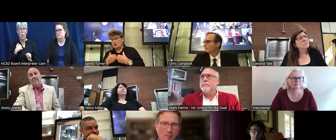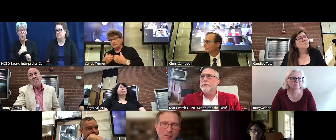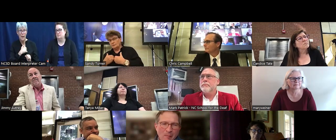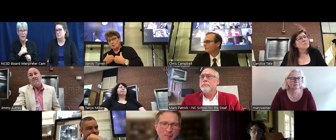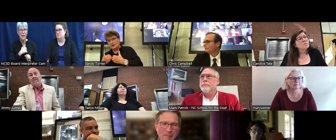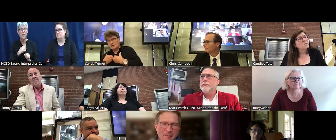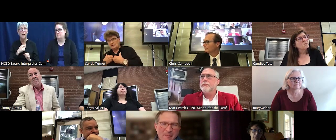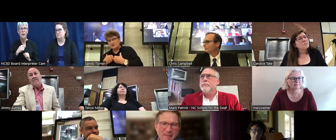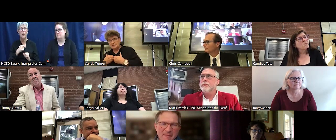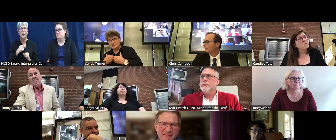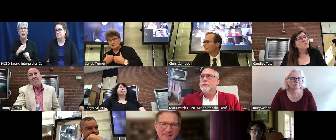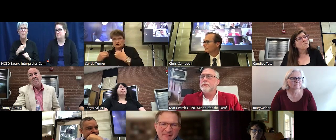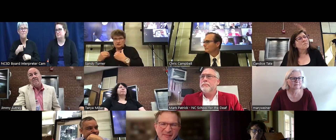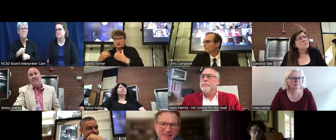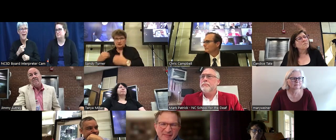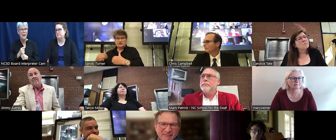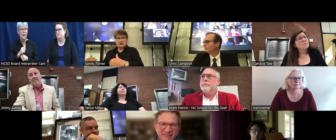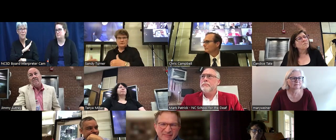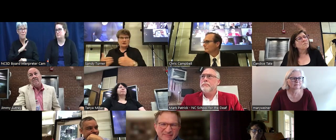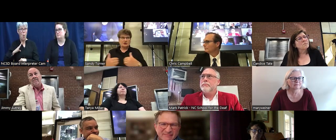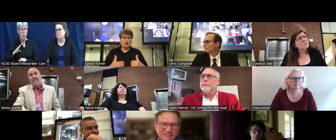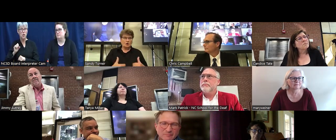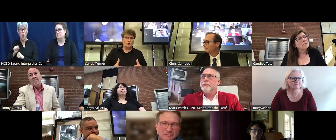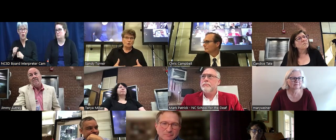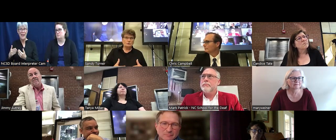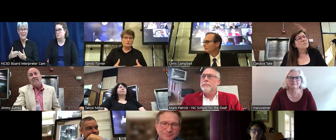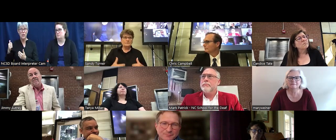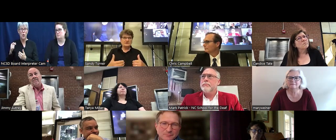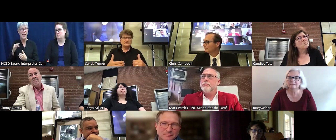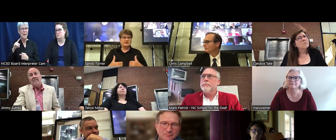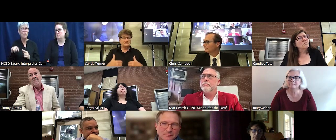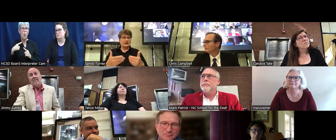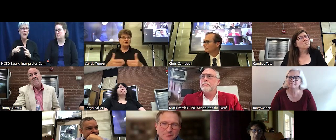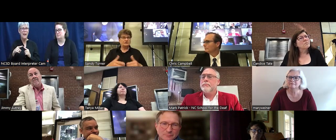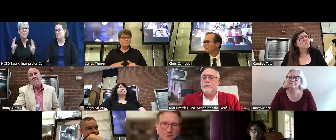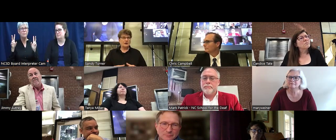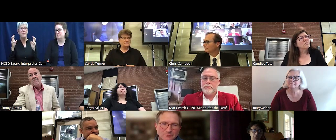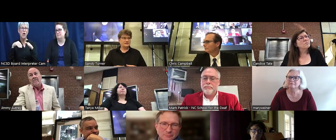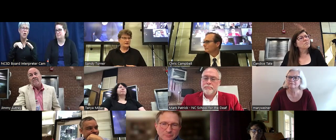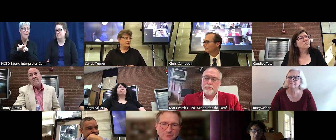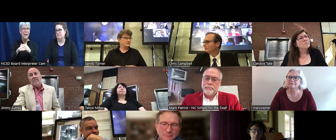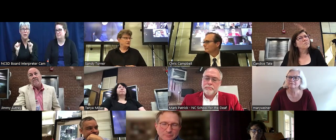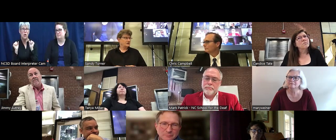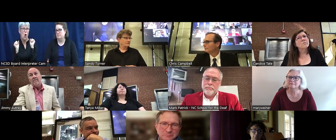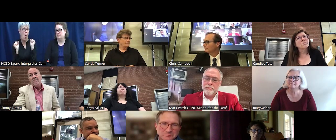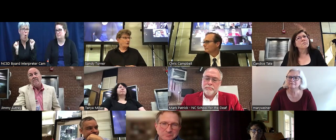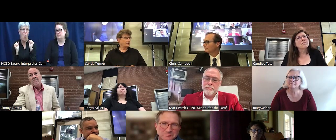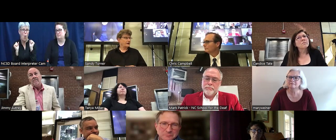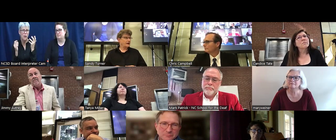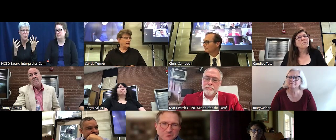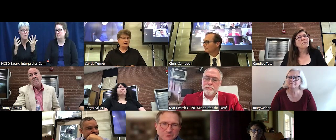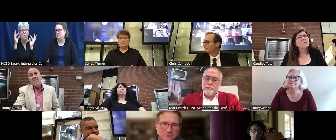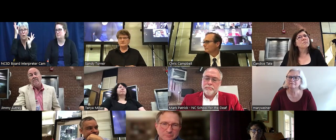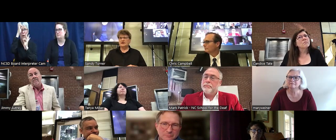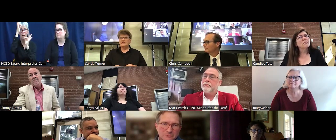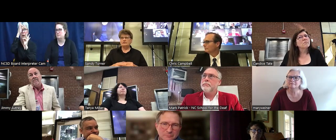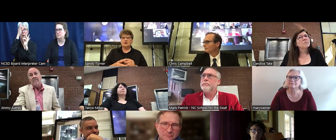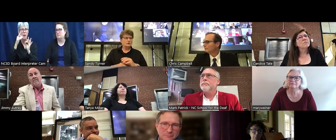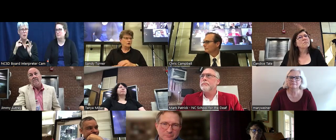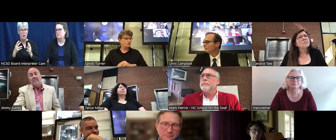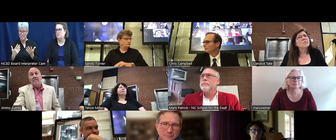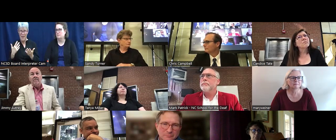work of the board easier. Just coming in cold, we may establish a policy that is foreign, and the